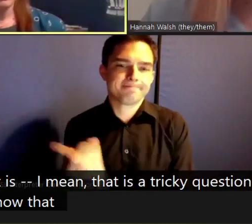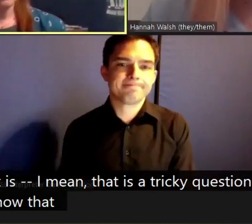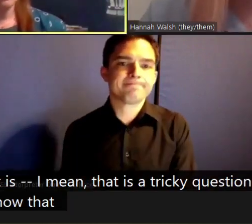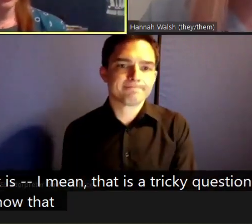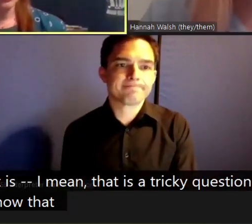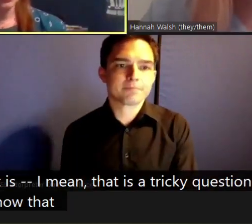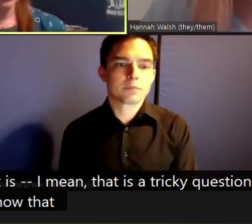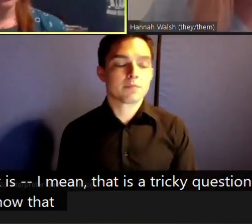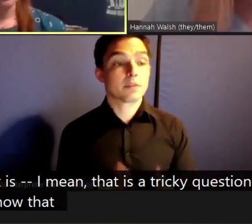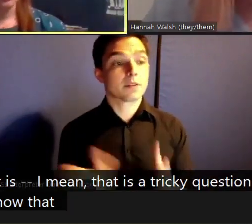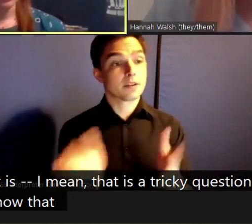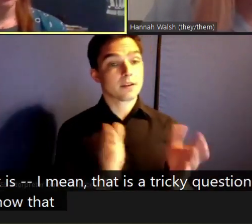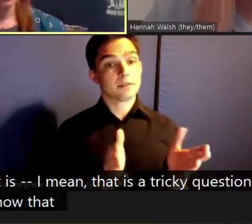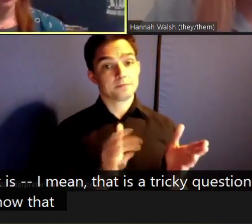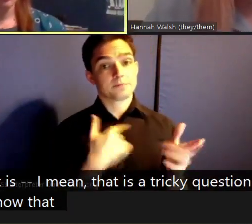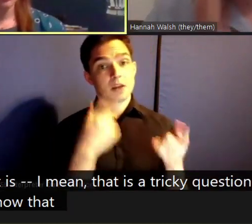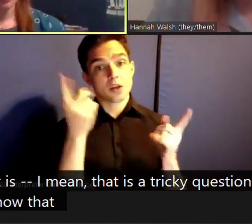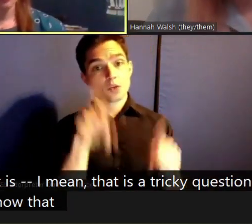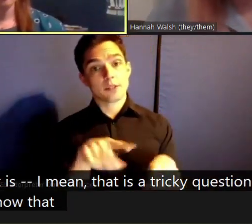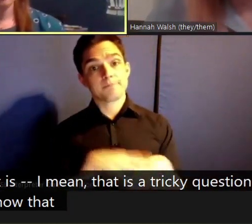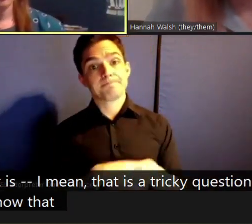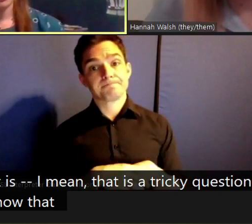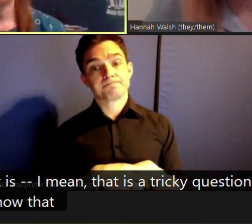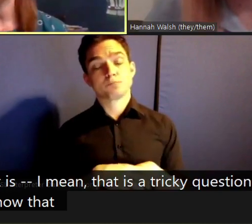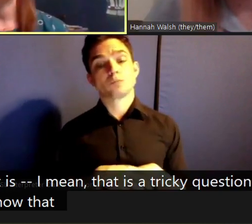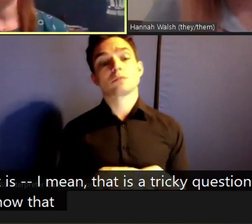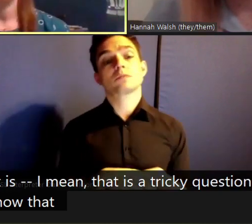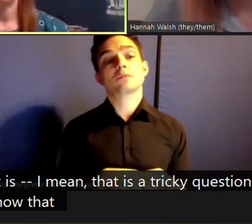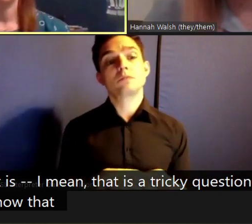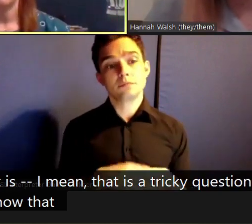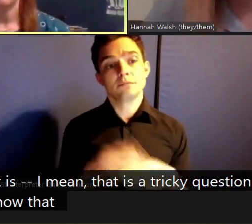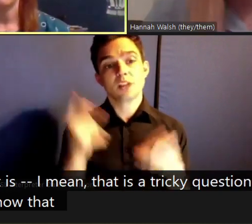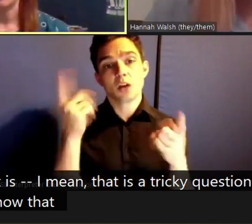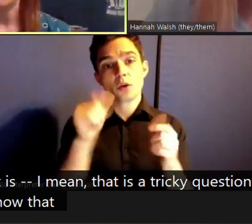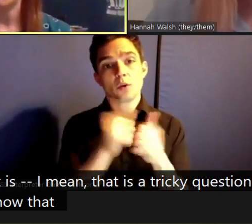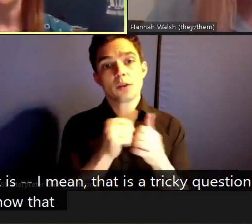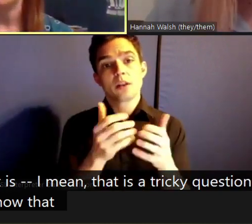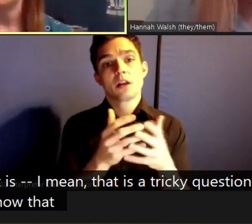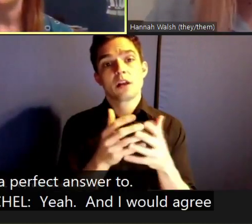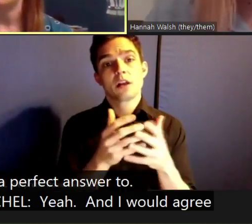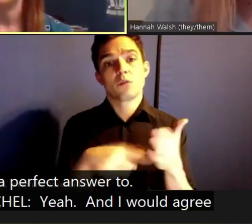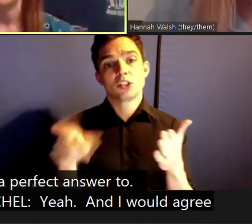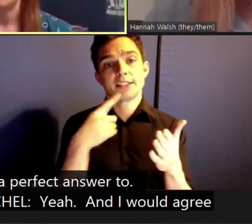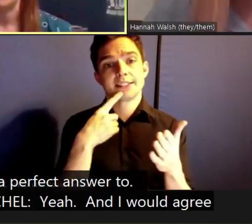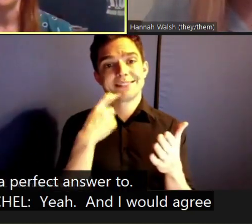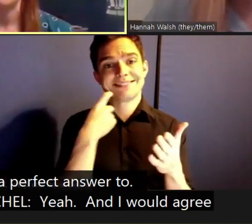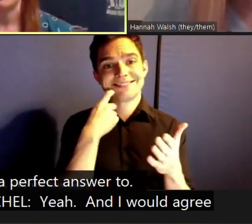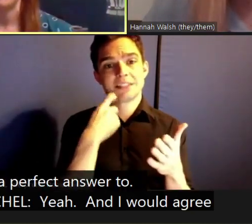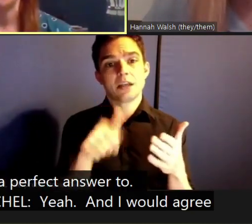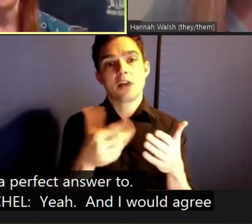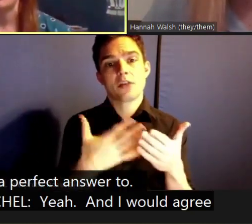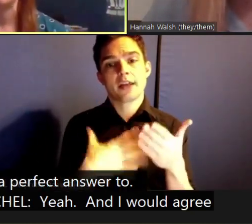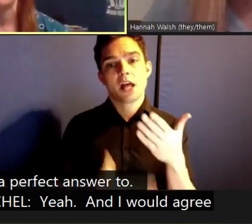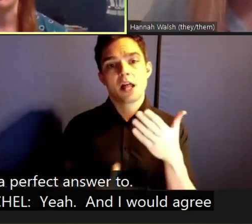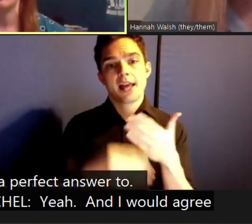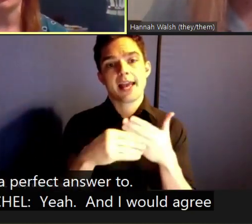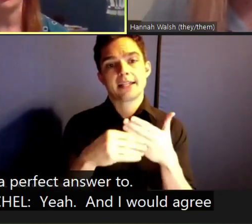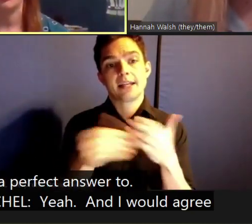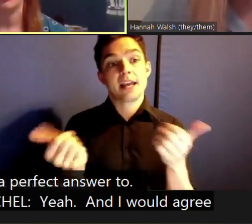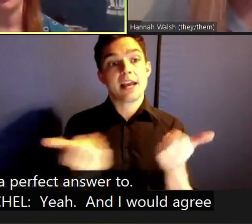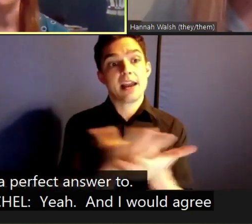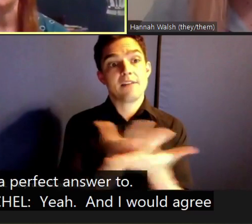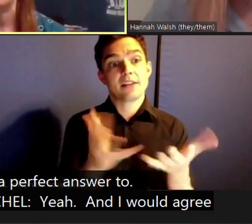and I would agree with a lot of what Hannah said. The other thing I'll just add is that, everything